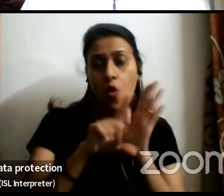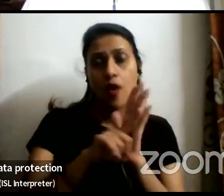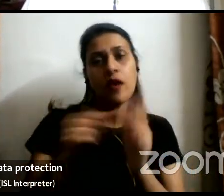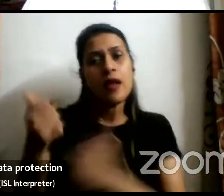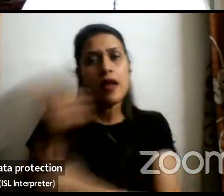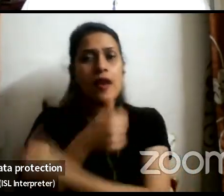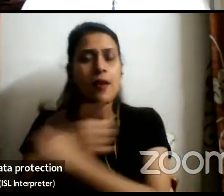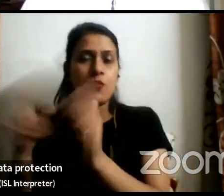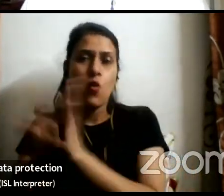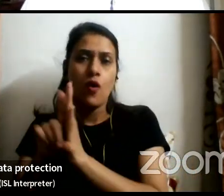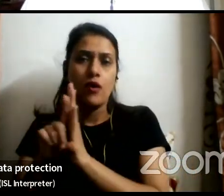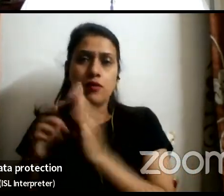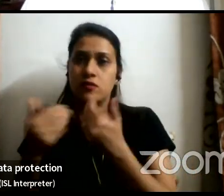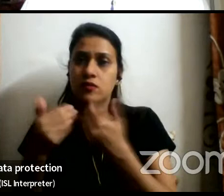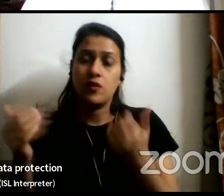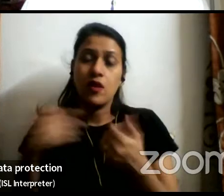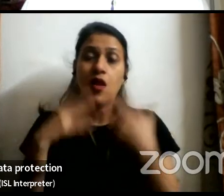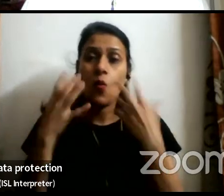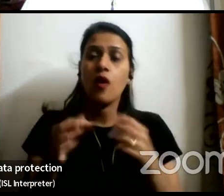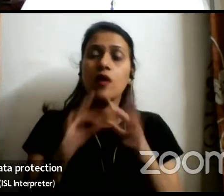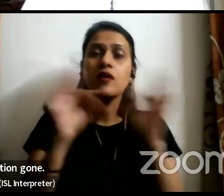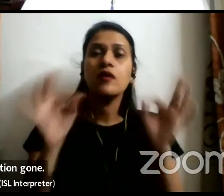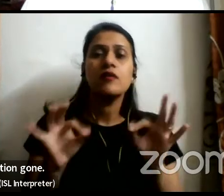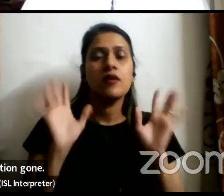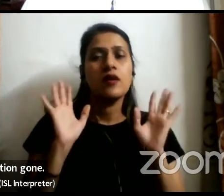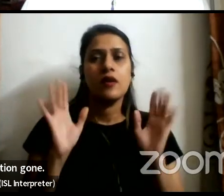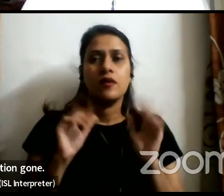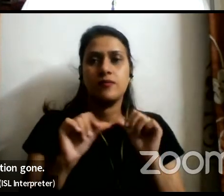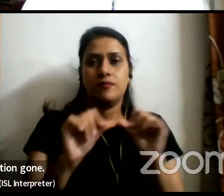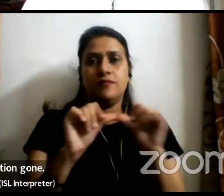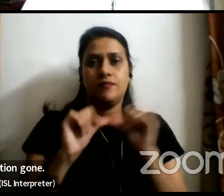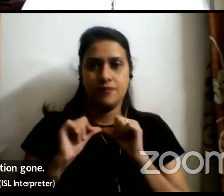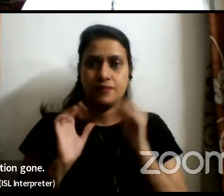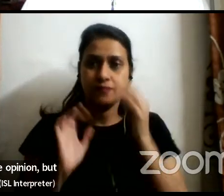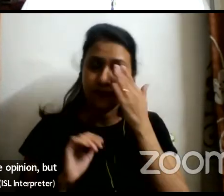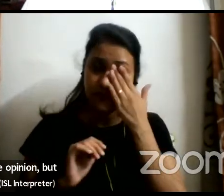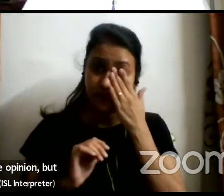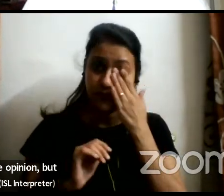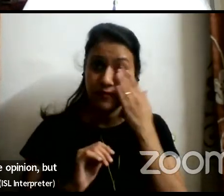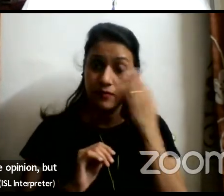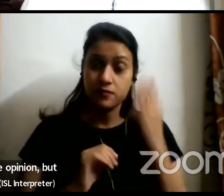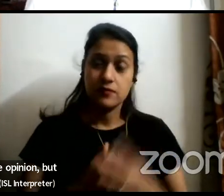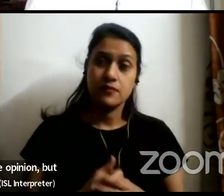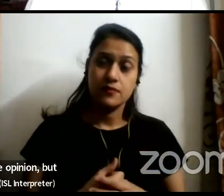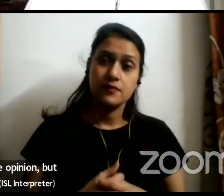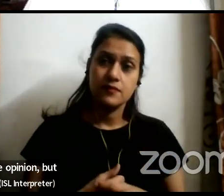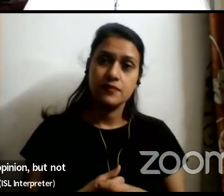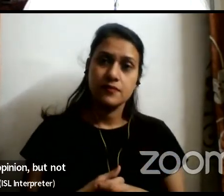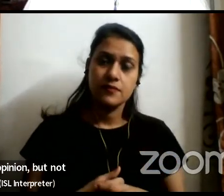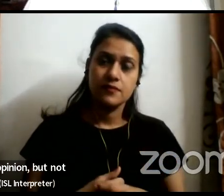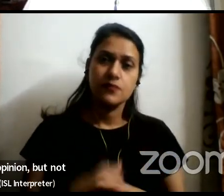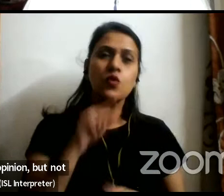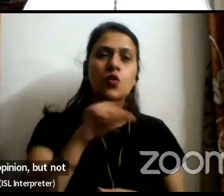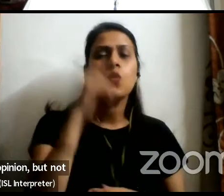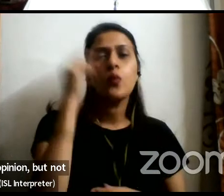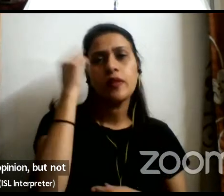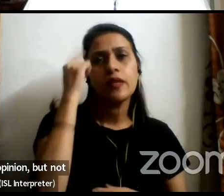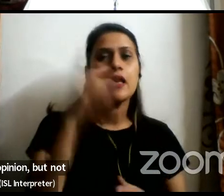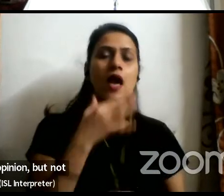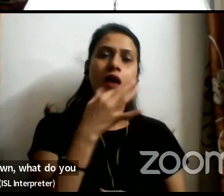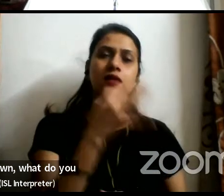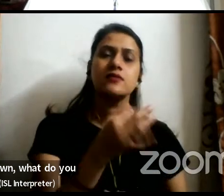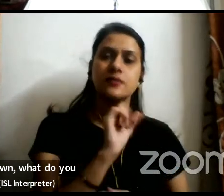is, again, a very, very formative opinion, but not necessarily a fully formed one. But Rahul, what do you think? Do you